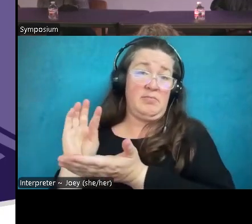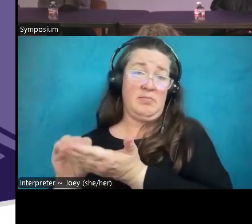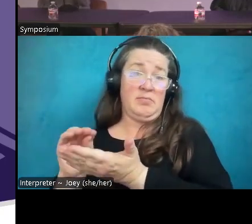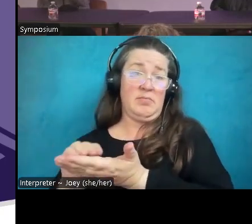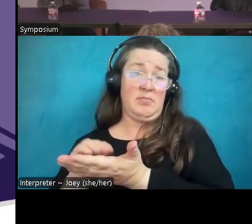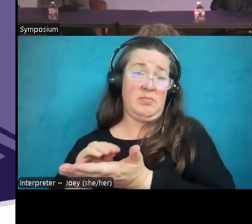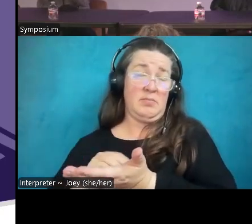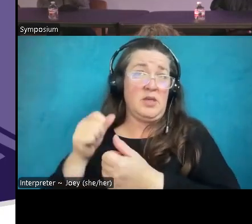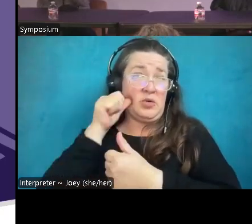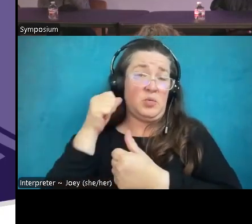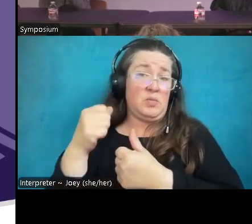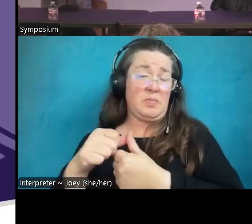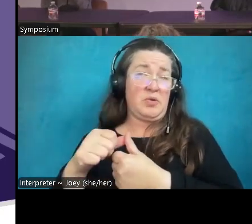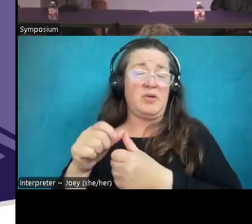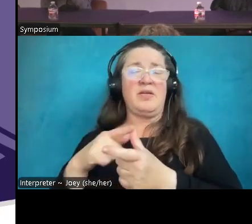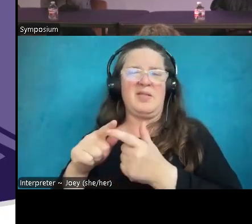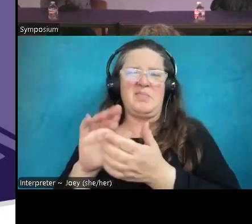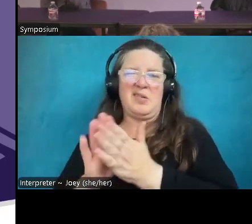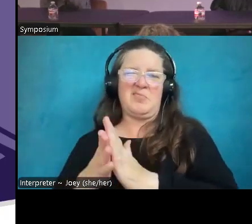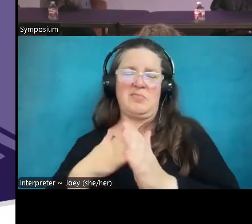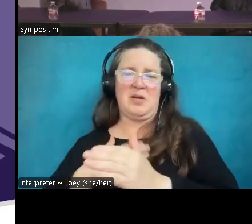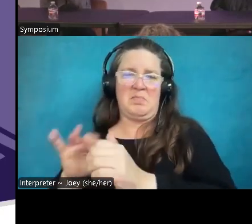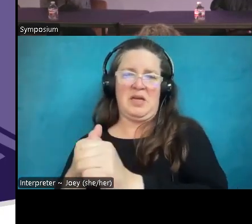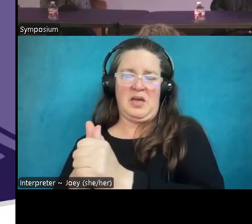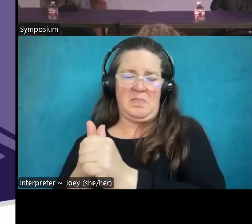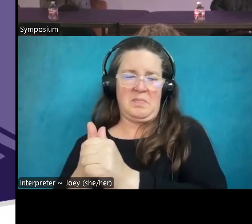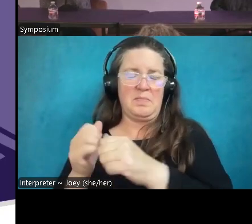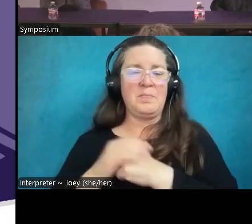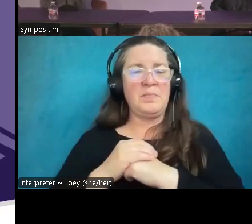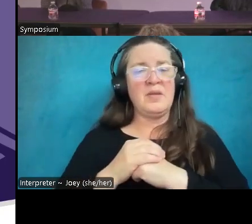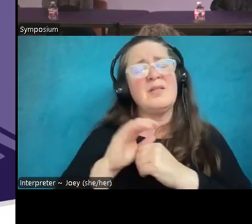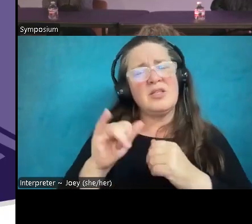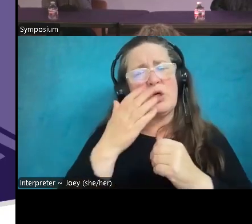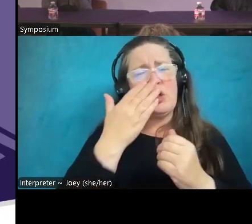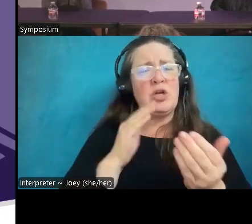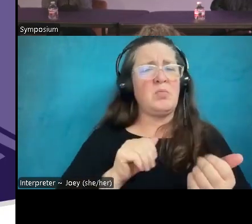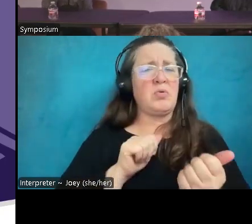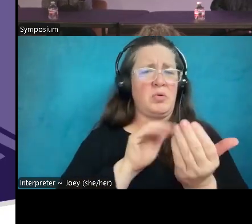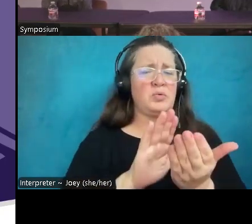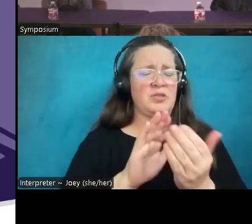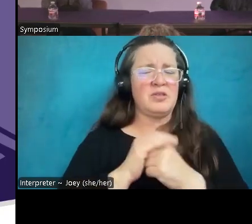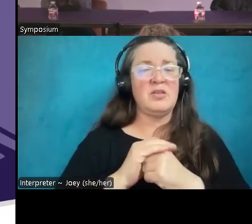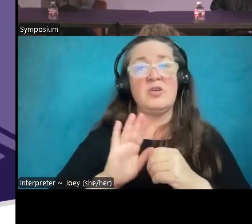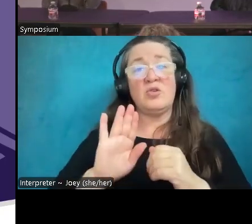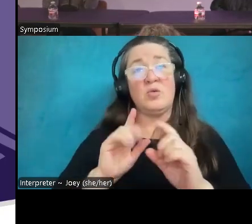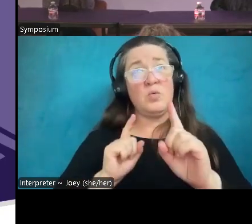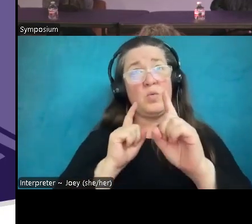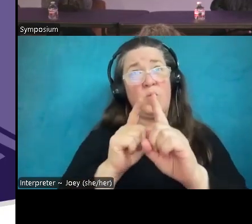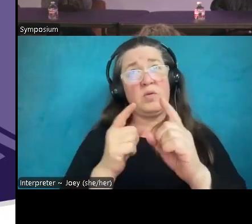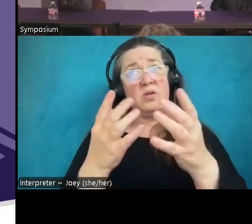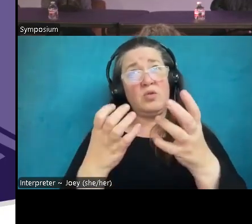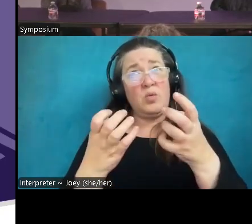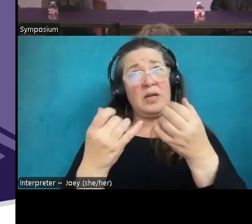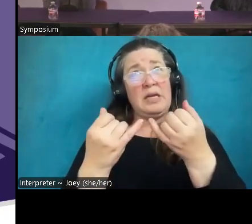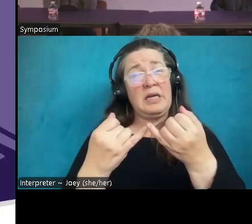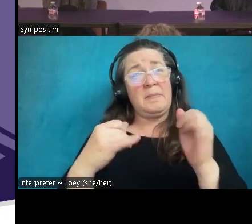be my memory backup? And I think that's a really good way to look at it, because your goal is to be as independent as possible with memory